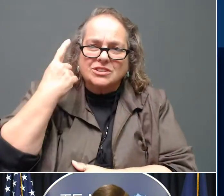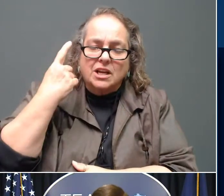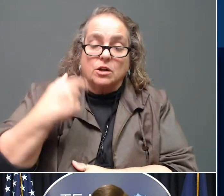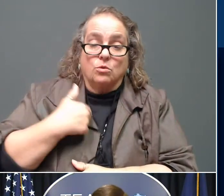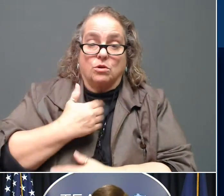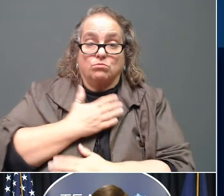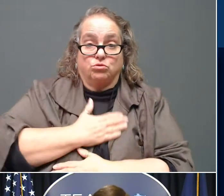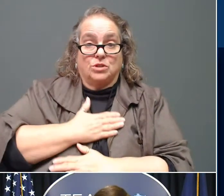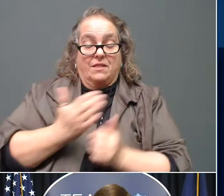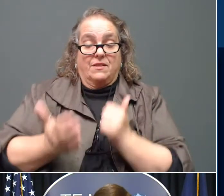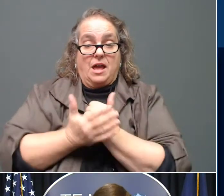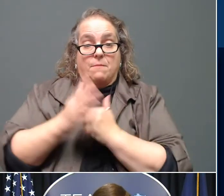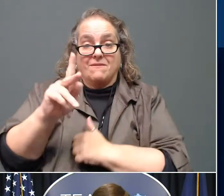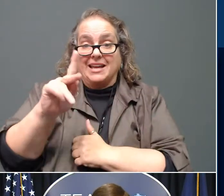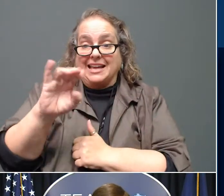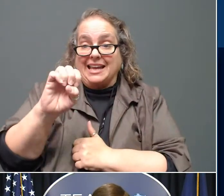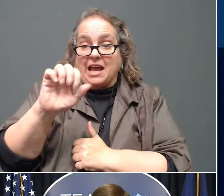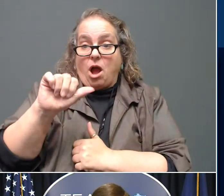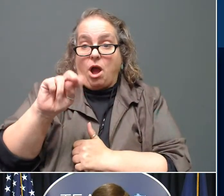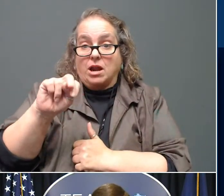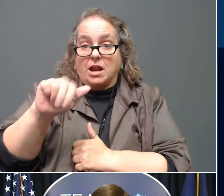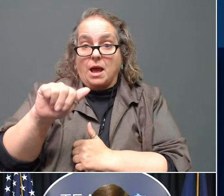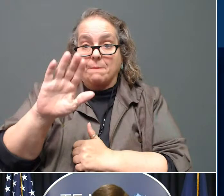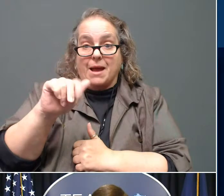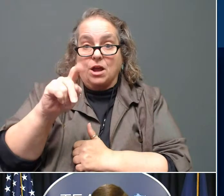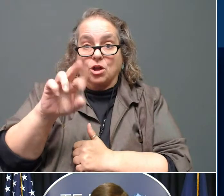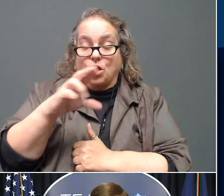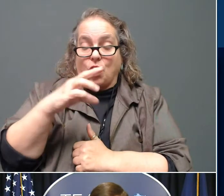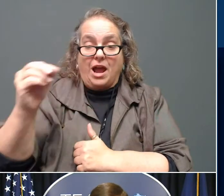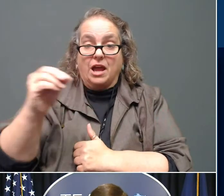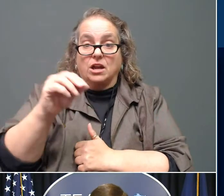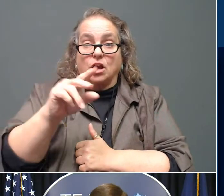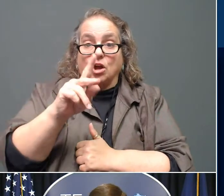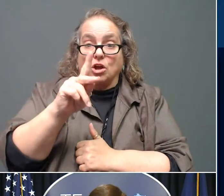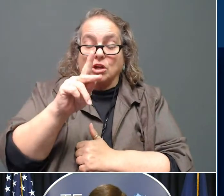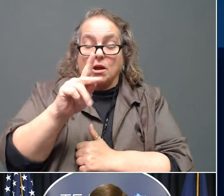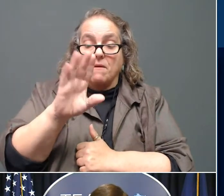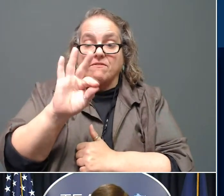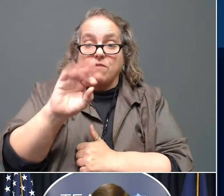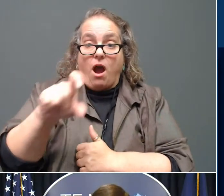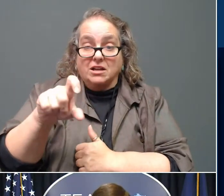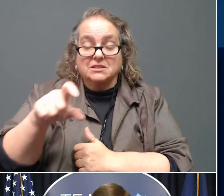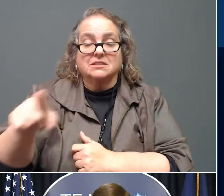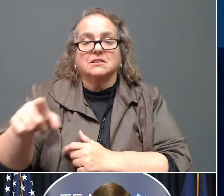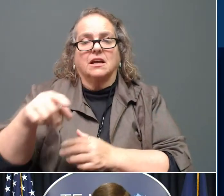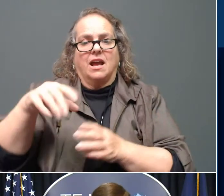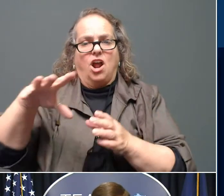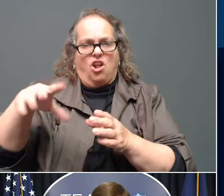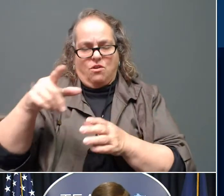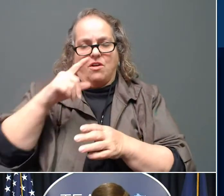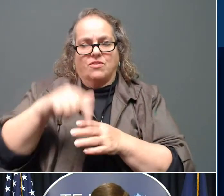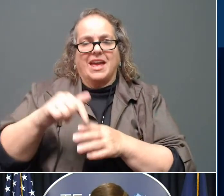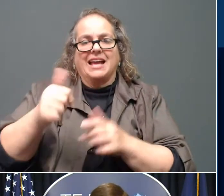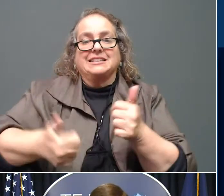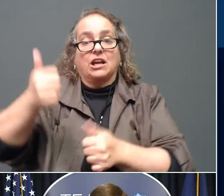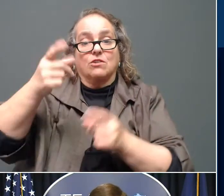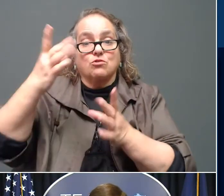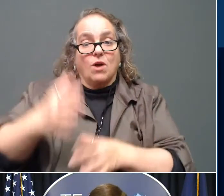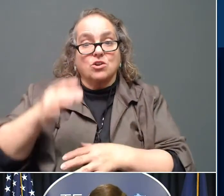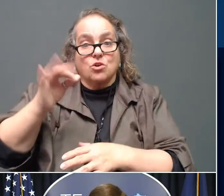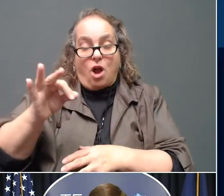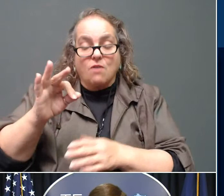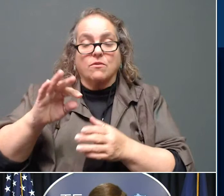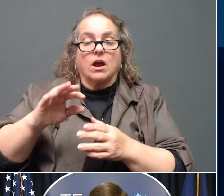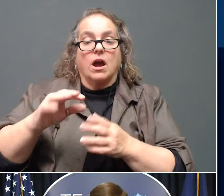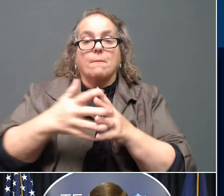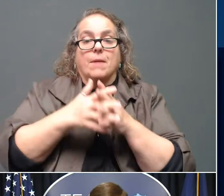and Sharina Fox, co-founders of The Elephant in the Room, and Edgardo Mancia, executive director at the Americana World Community Center in Louisville, who